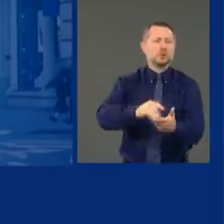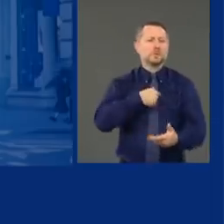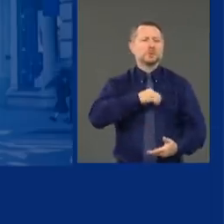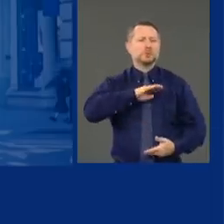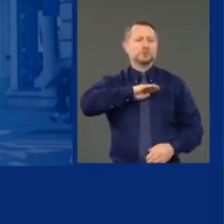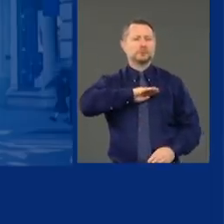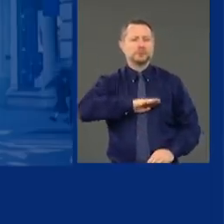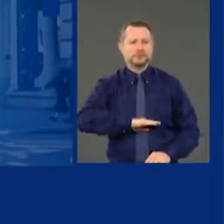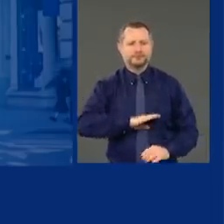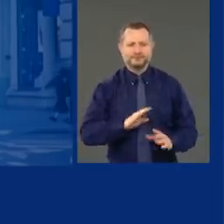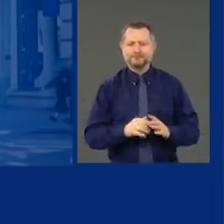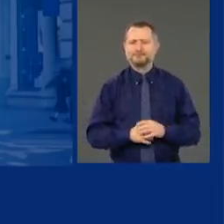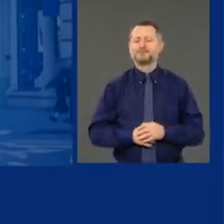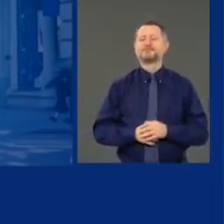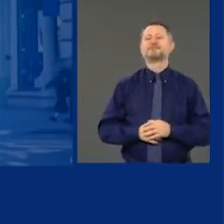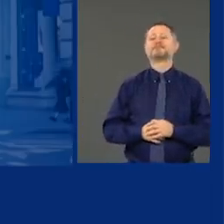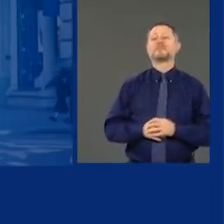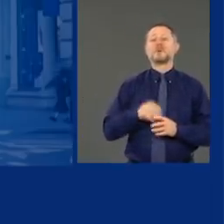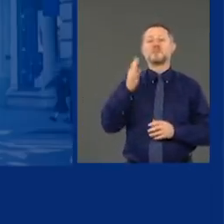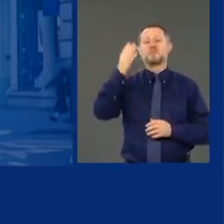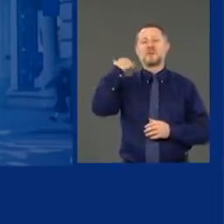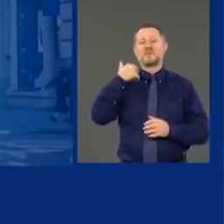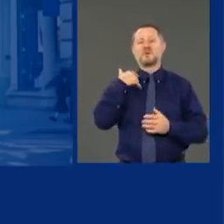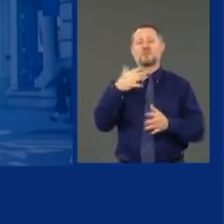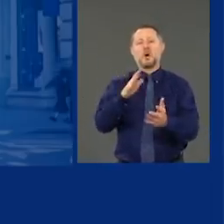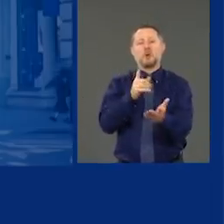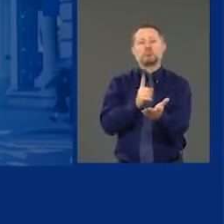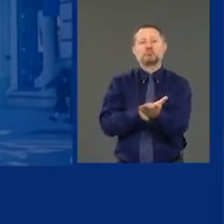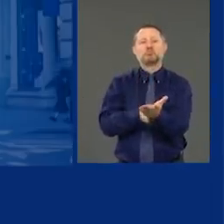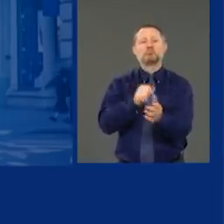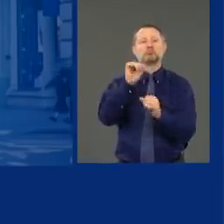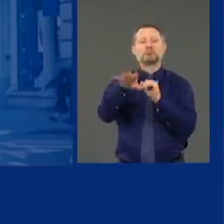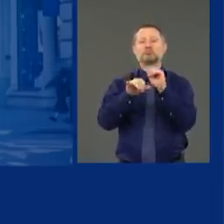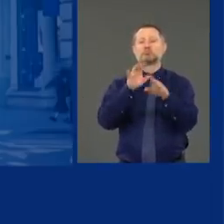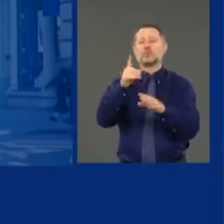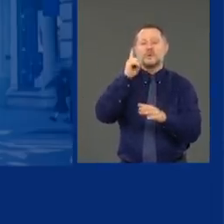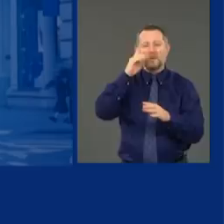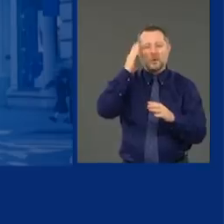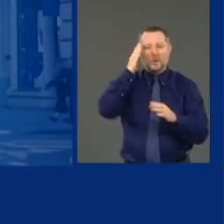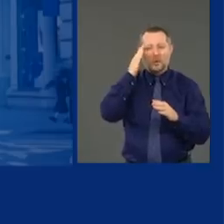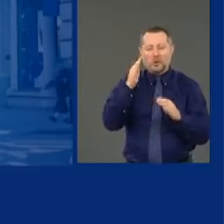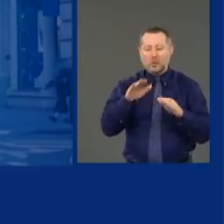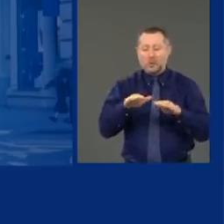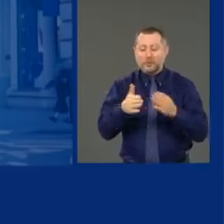We talked about calibrating the control of the reopening